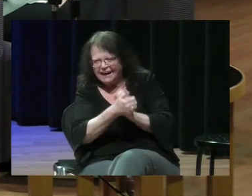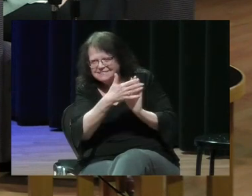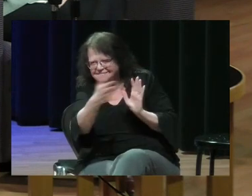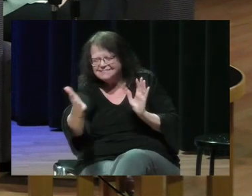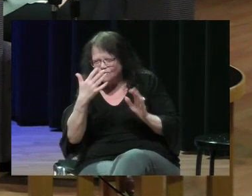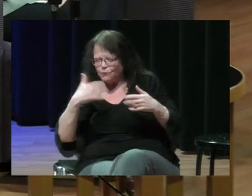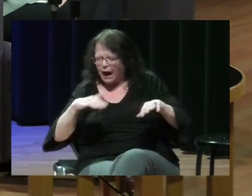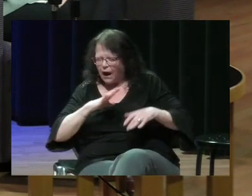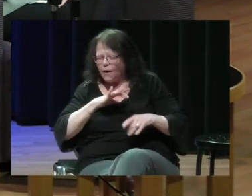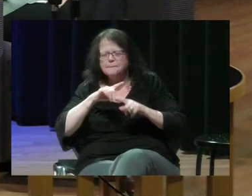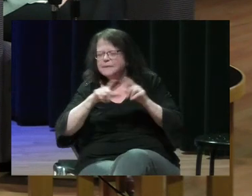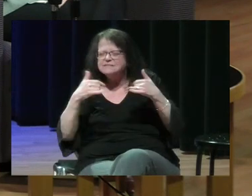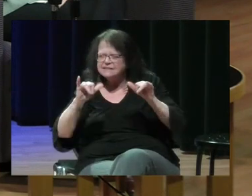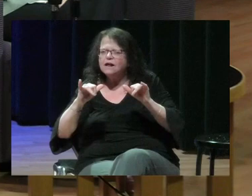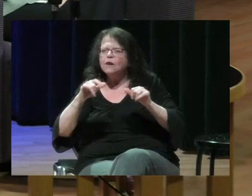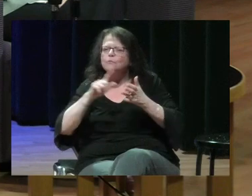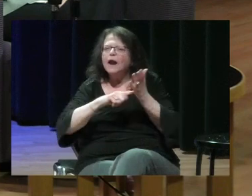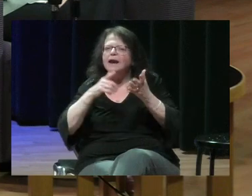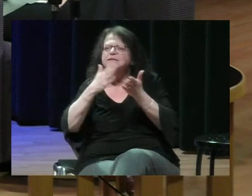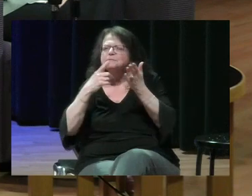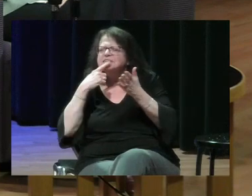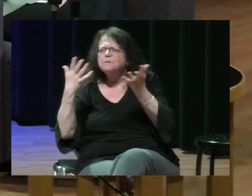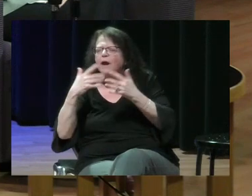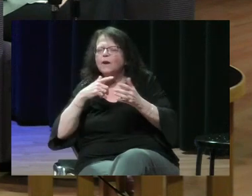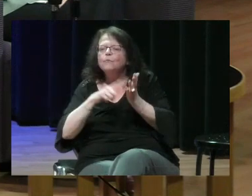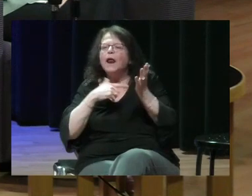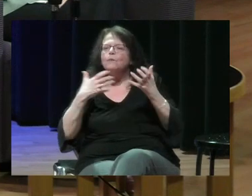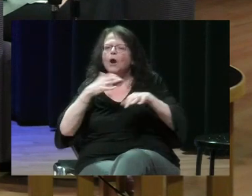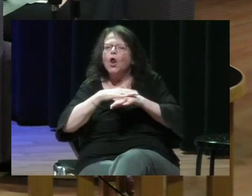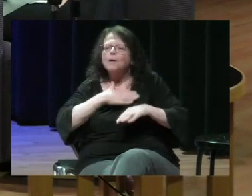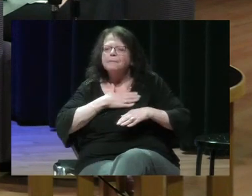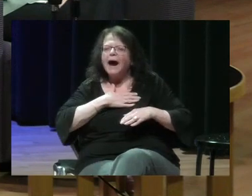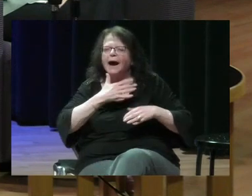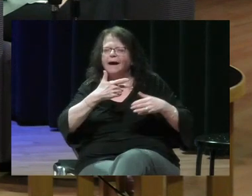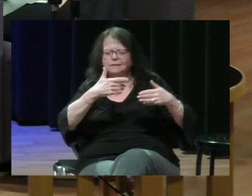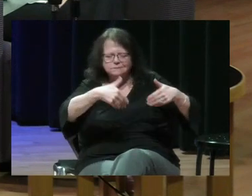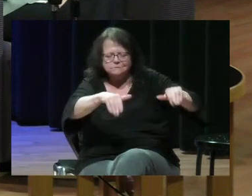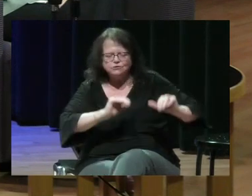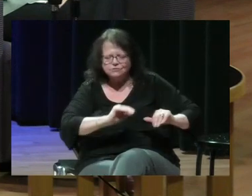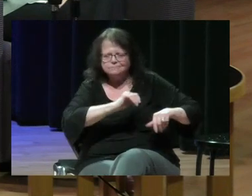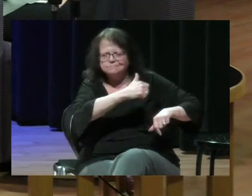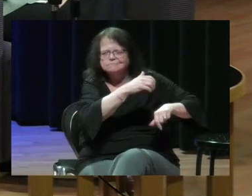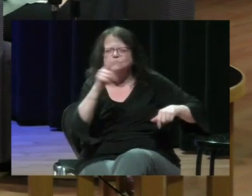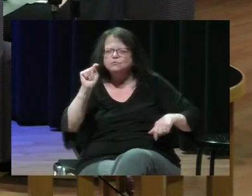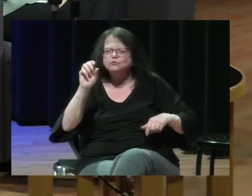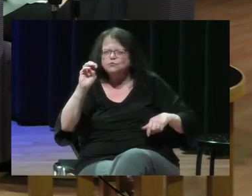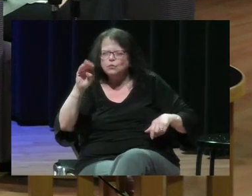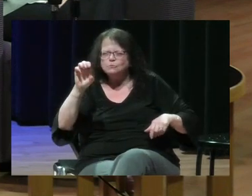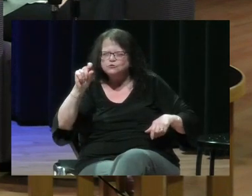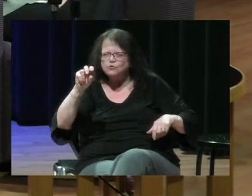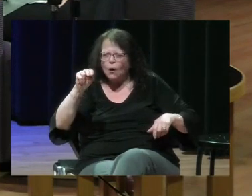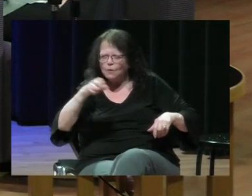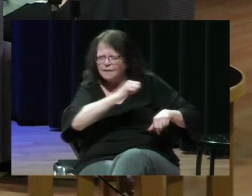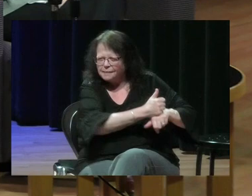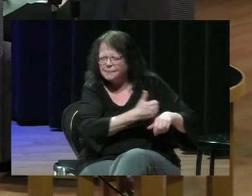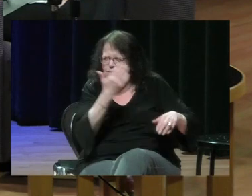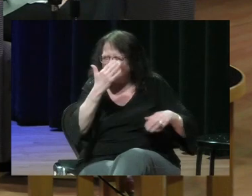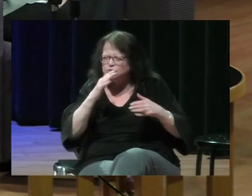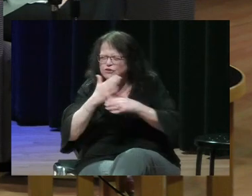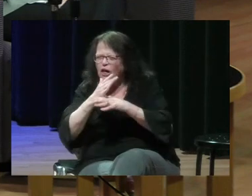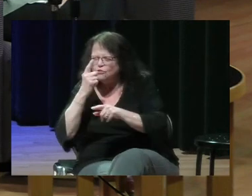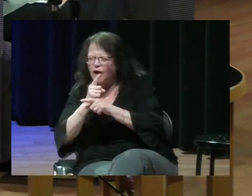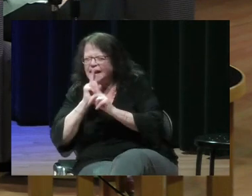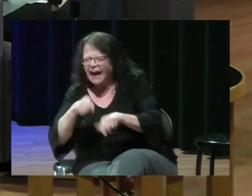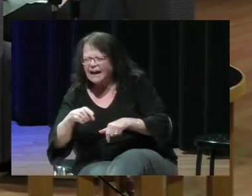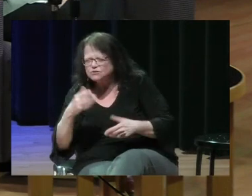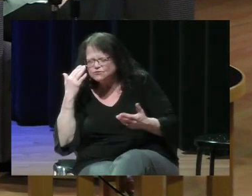people is what I want on my tombstone is, "She asked hard questions." I think 21-year-old Sarah would have said she had the right answers. And I do often have the right